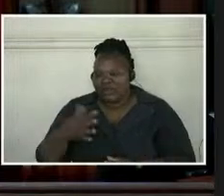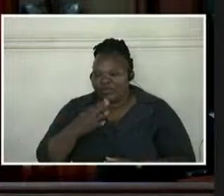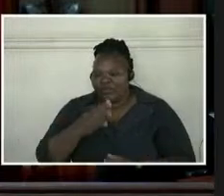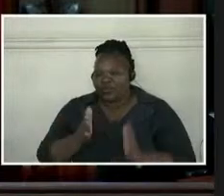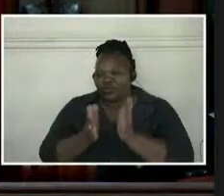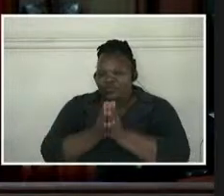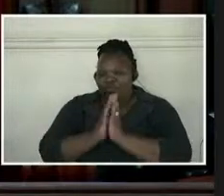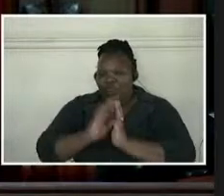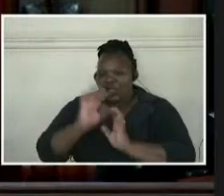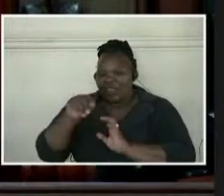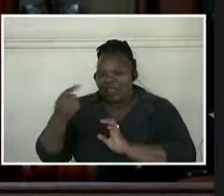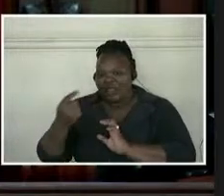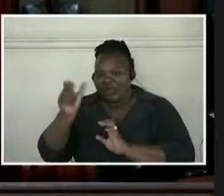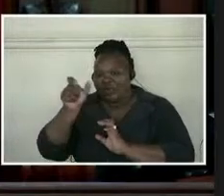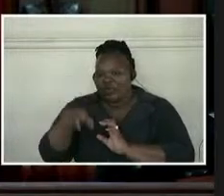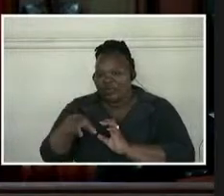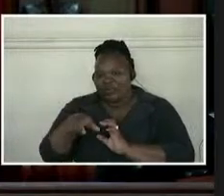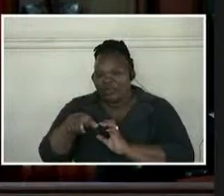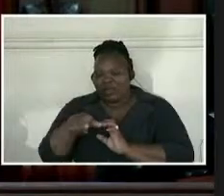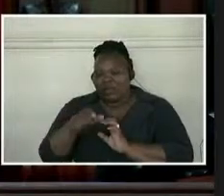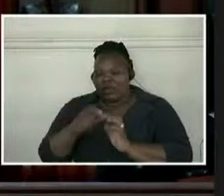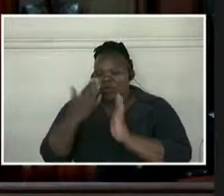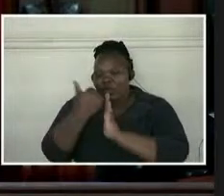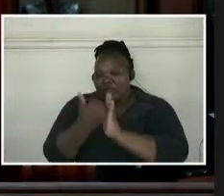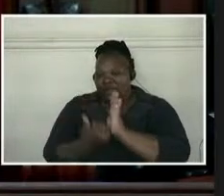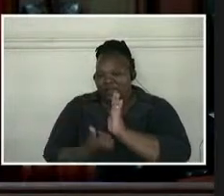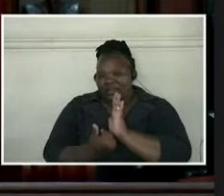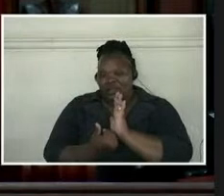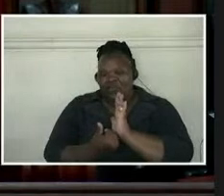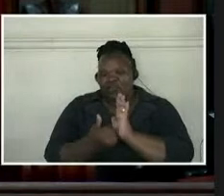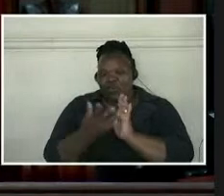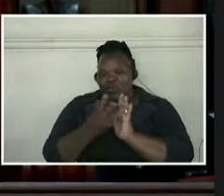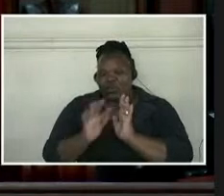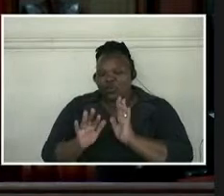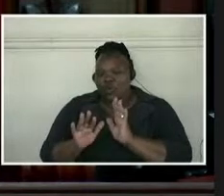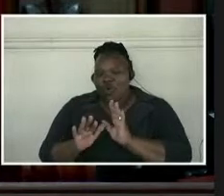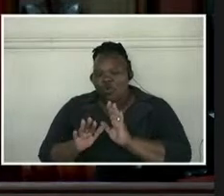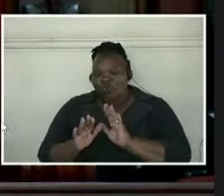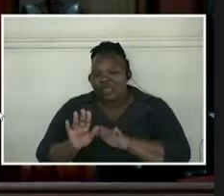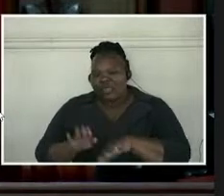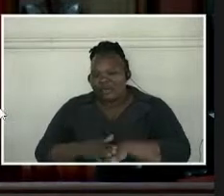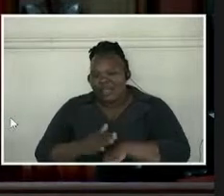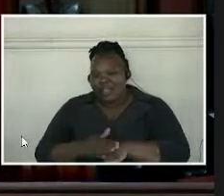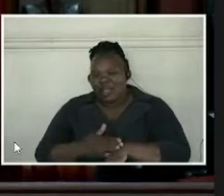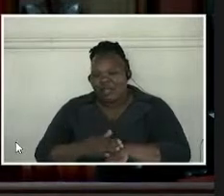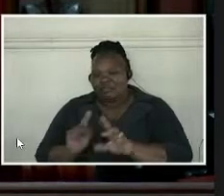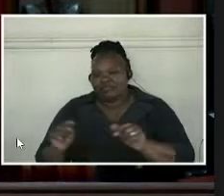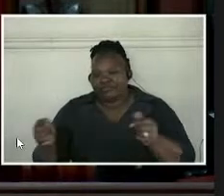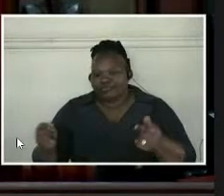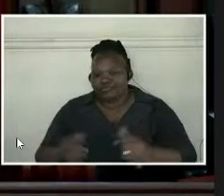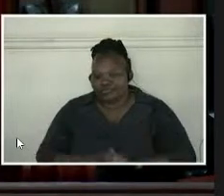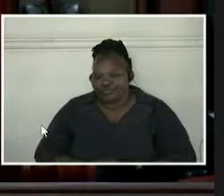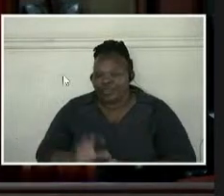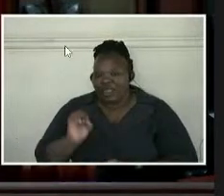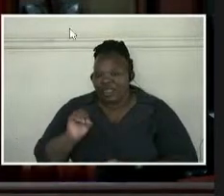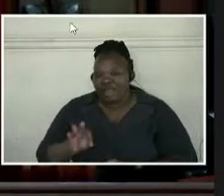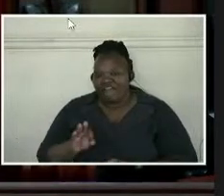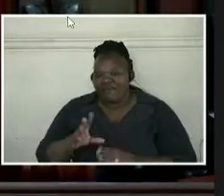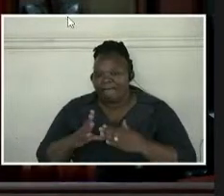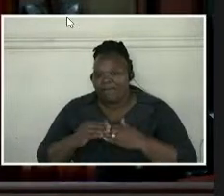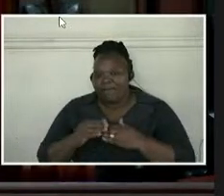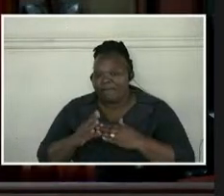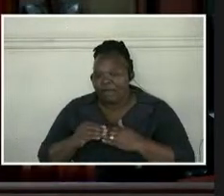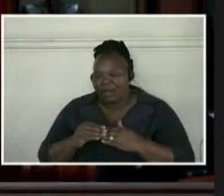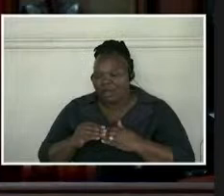next speaker on the speaker's list so as to not to delay the precedence if the member